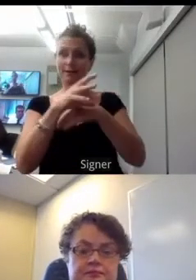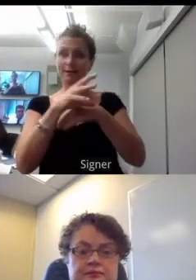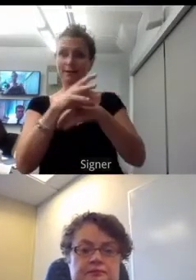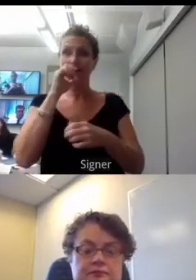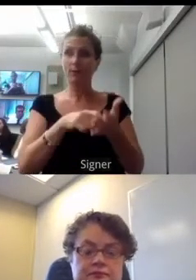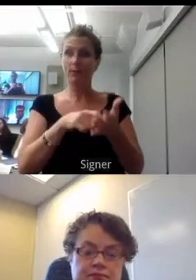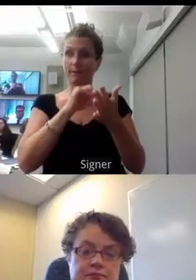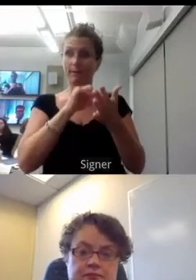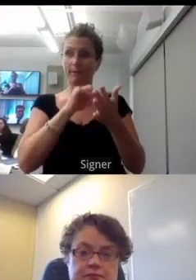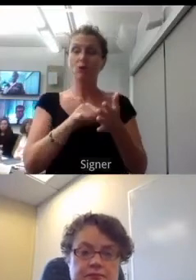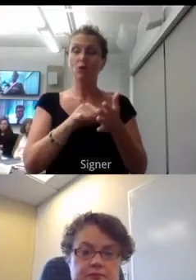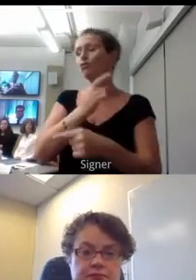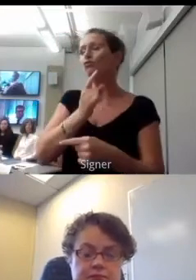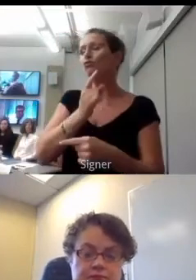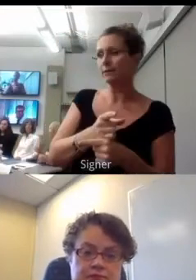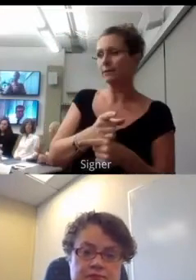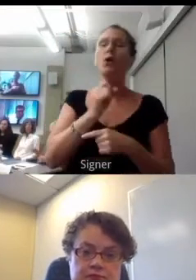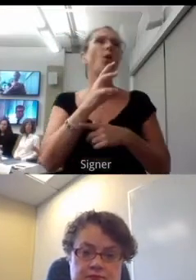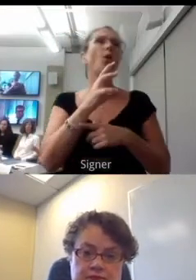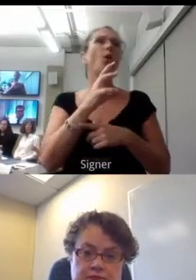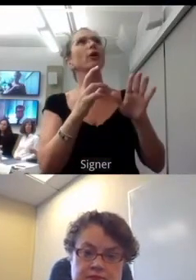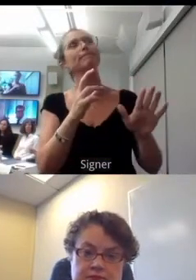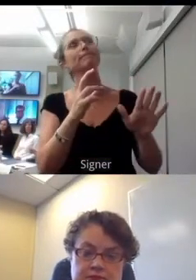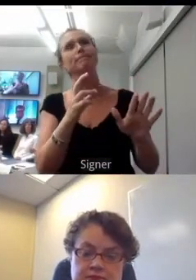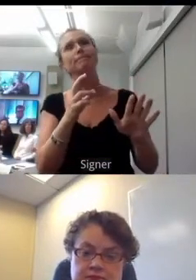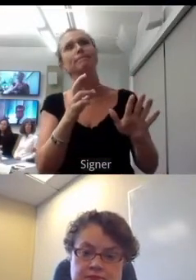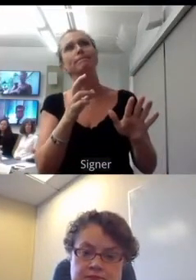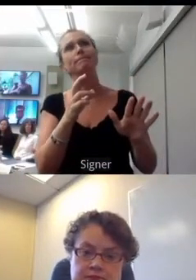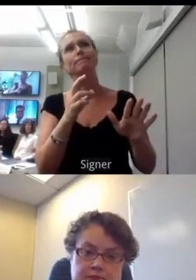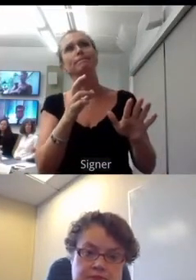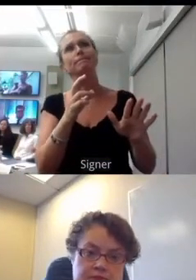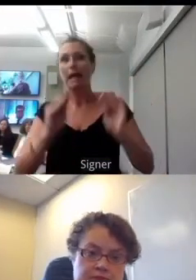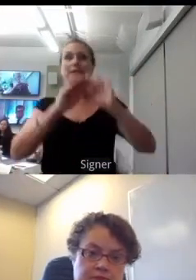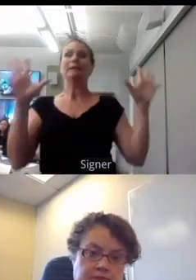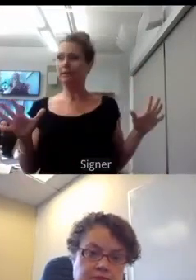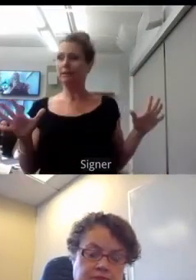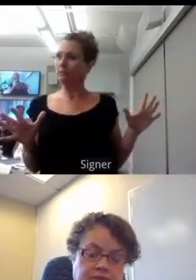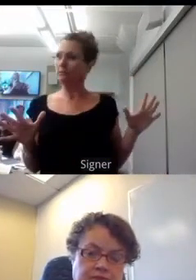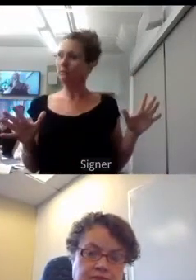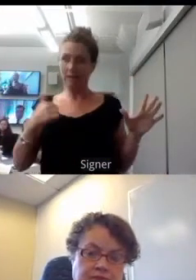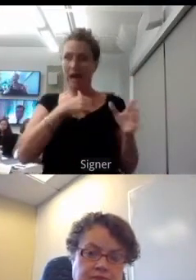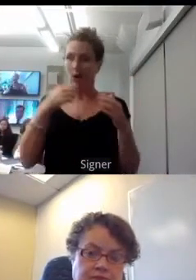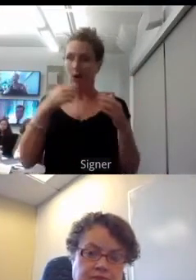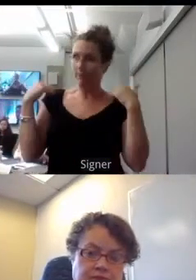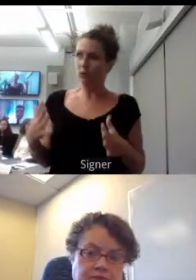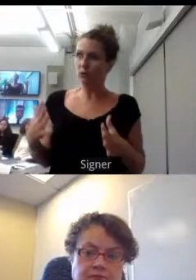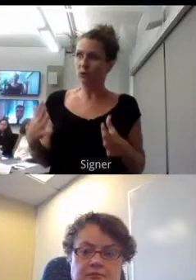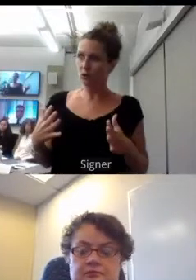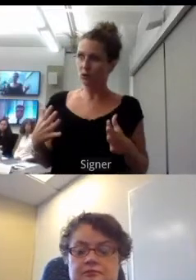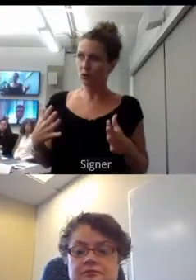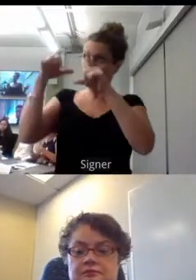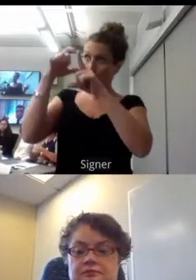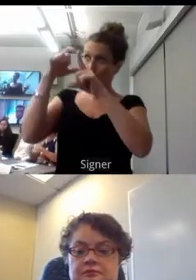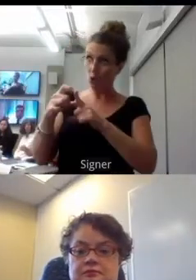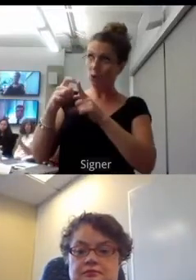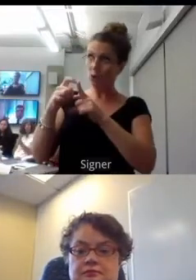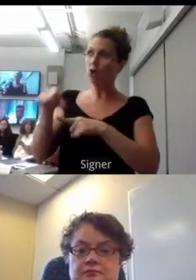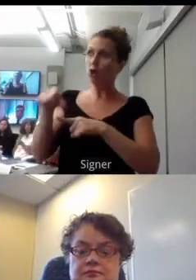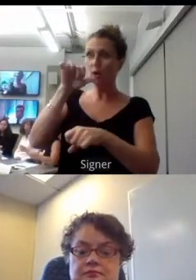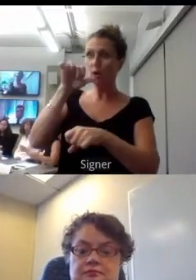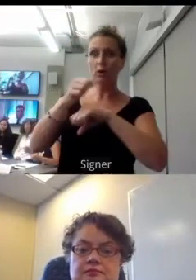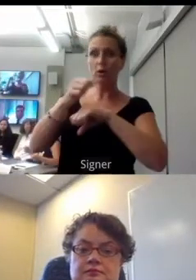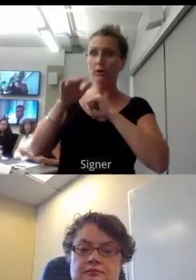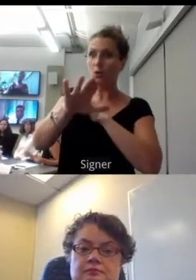as explicitly as it was, our minister had wording that said, you will work with your counterparts and other ministers in government to enact